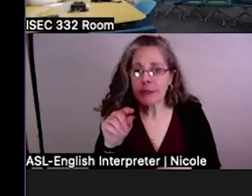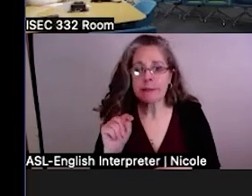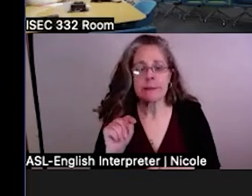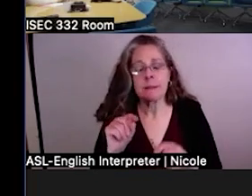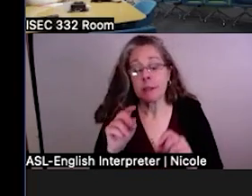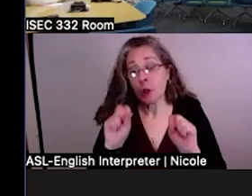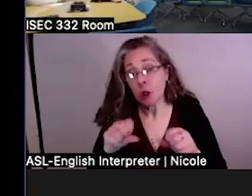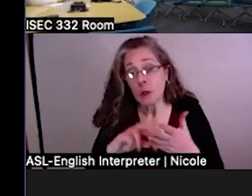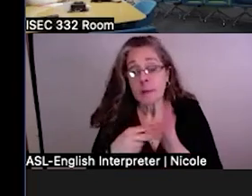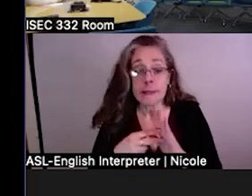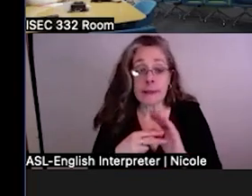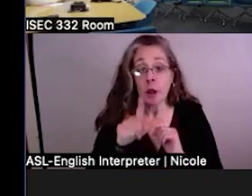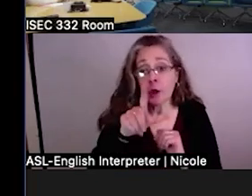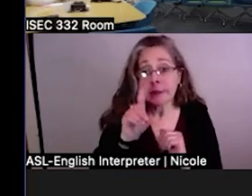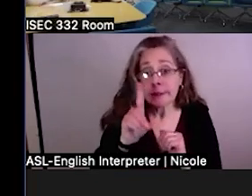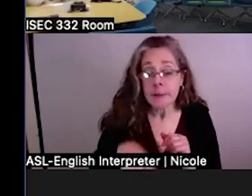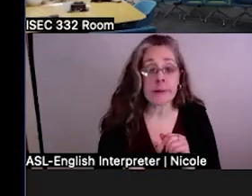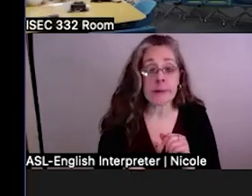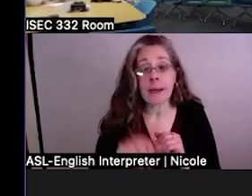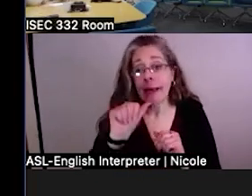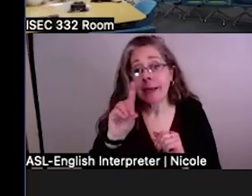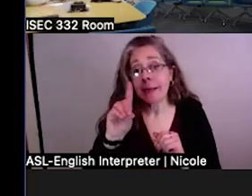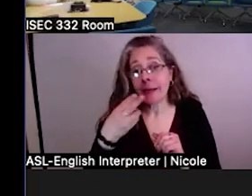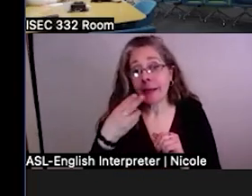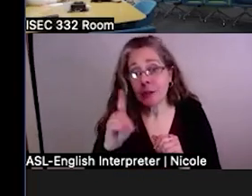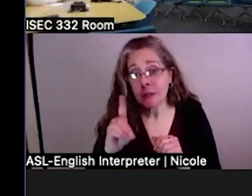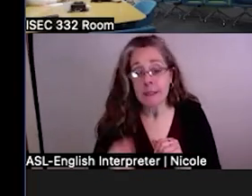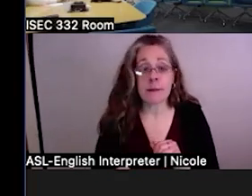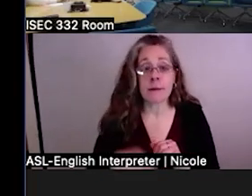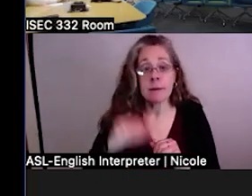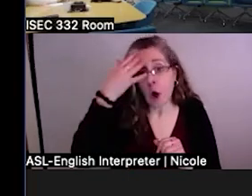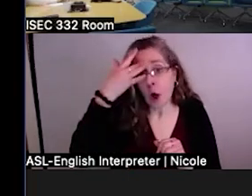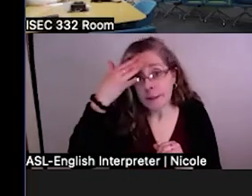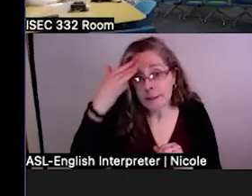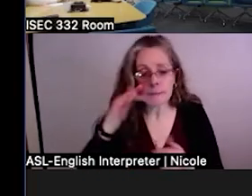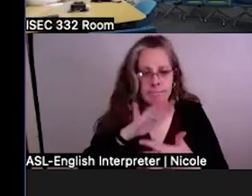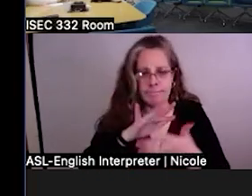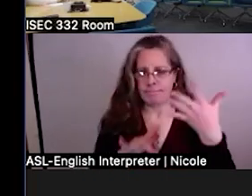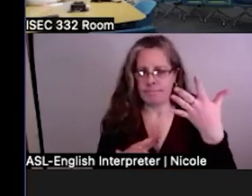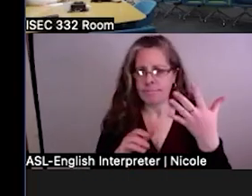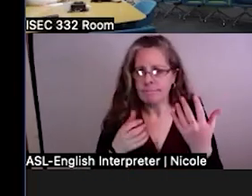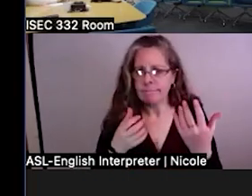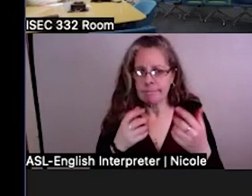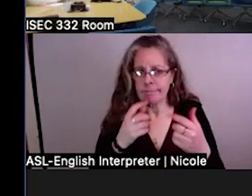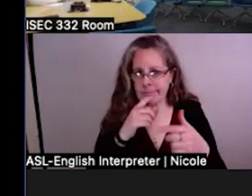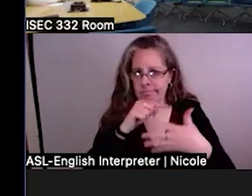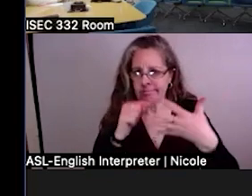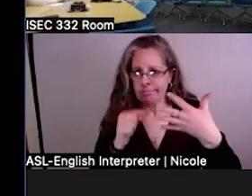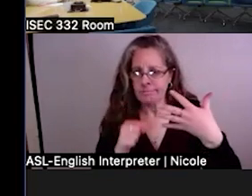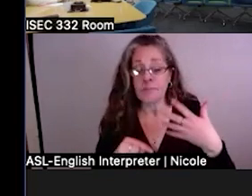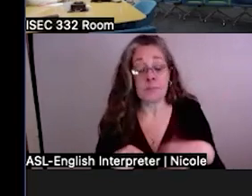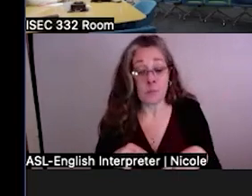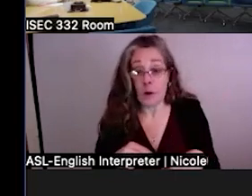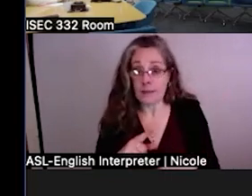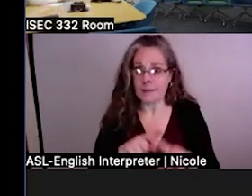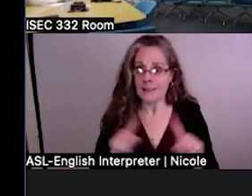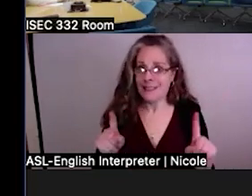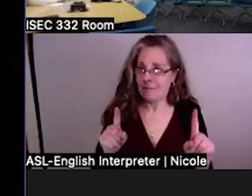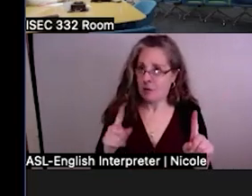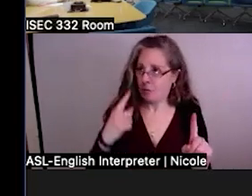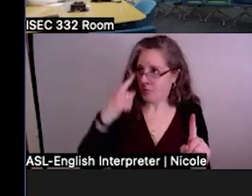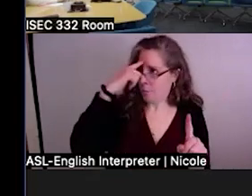learning disabilities, autism, all these different ways of being, though that's a different neurotype altogether. And it's